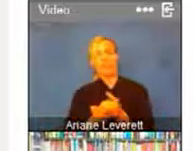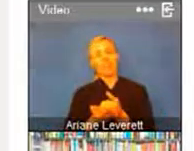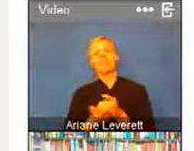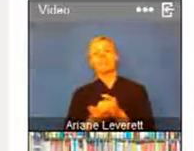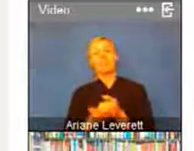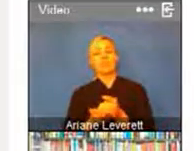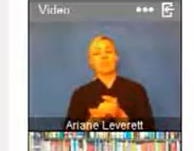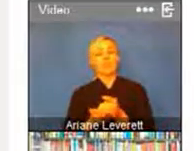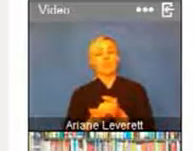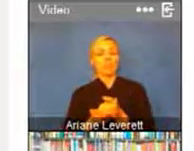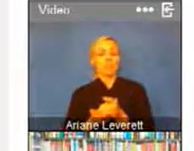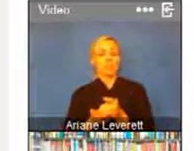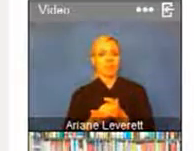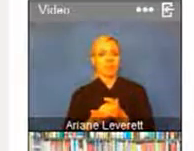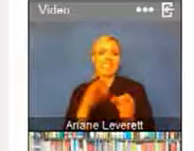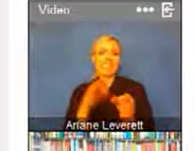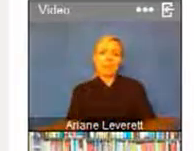development.